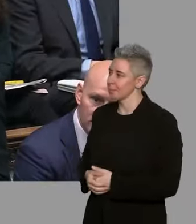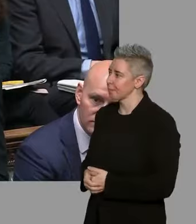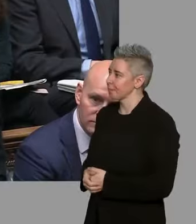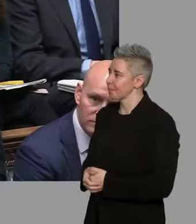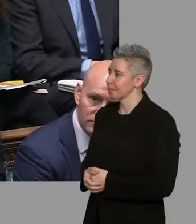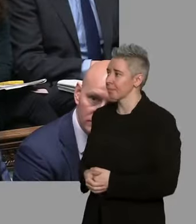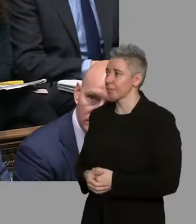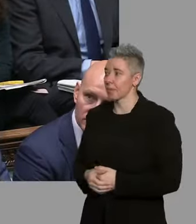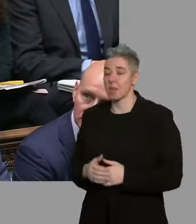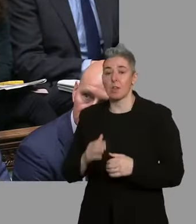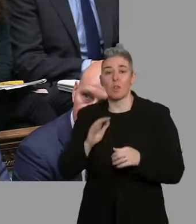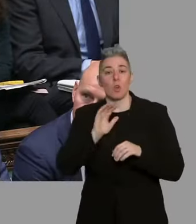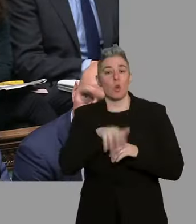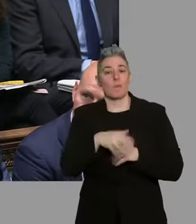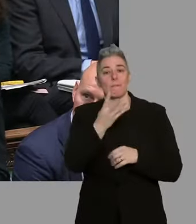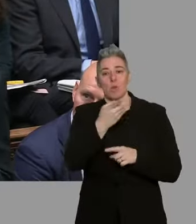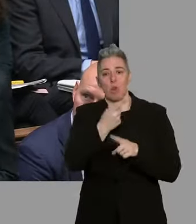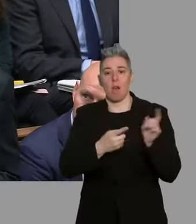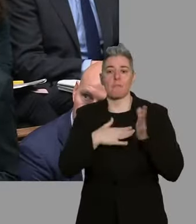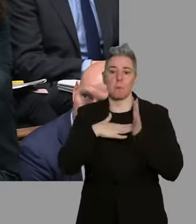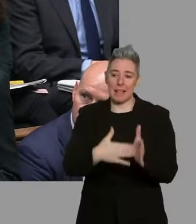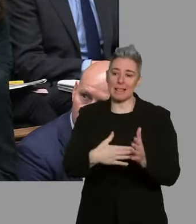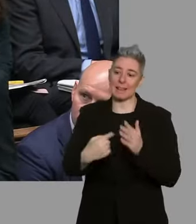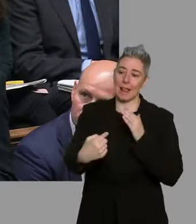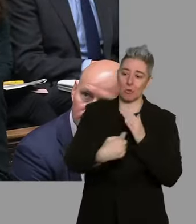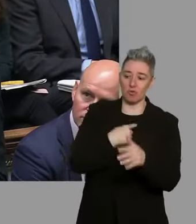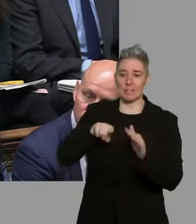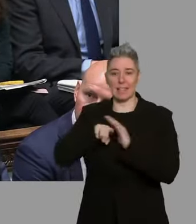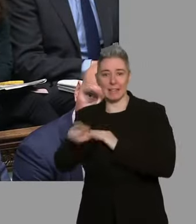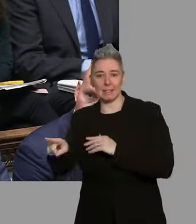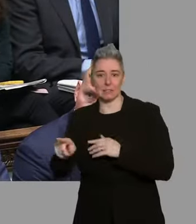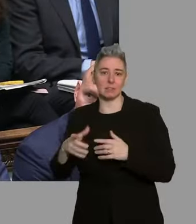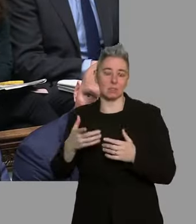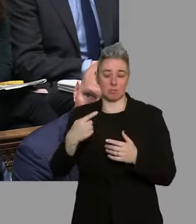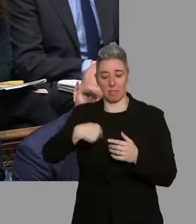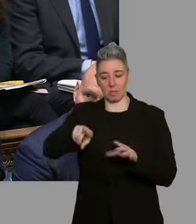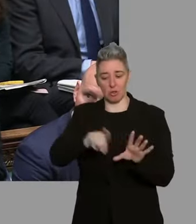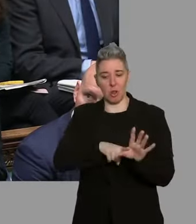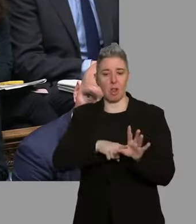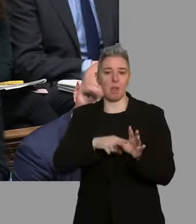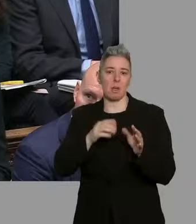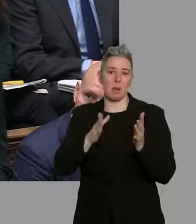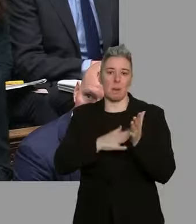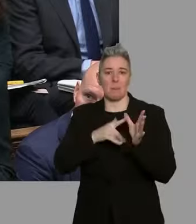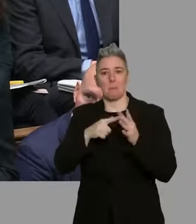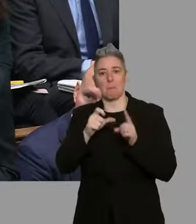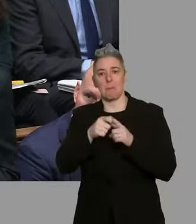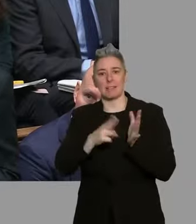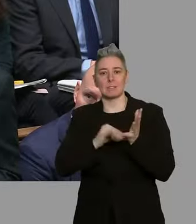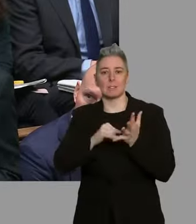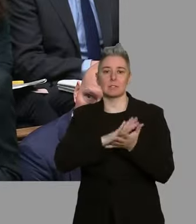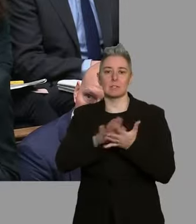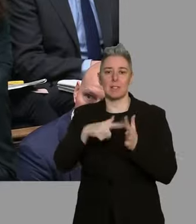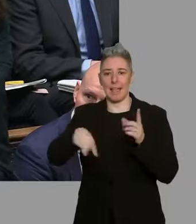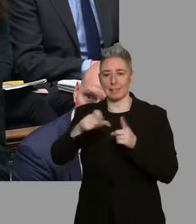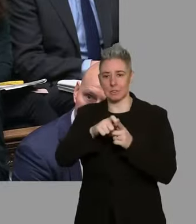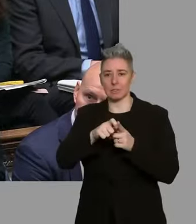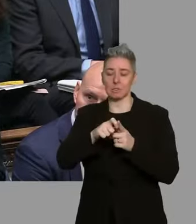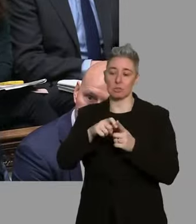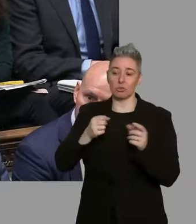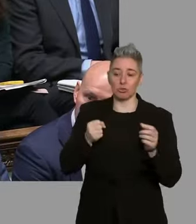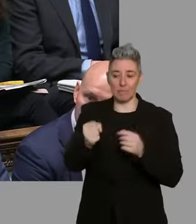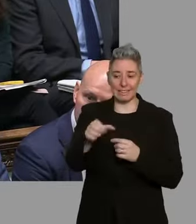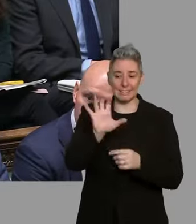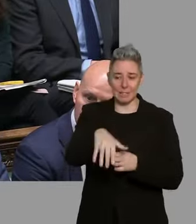train station is a busy transport hub. But with crowded gate lines, flooded underpasses and a drop-off facility that isn't fit for purpose, the station needs